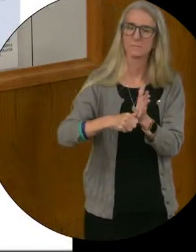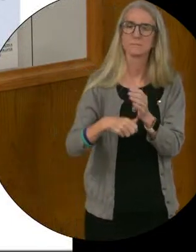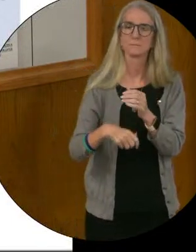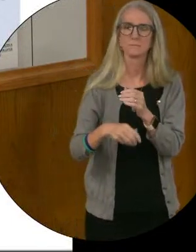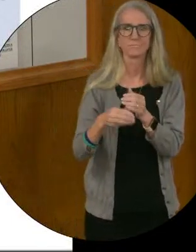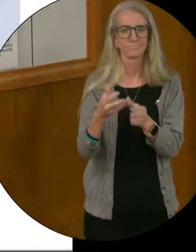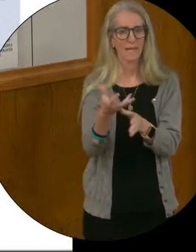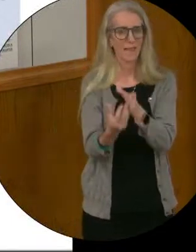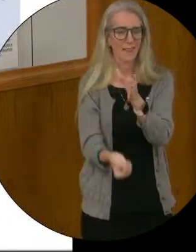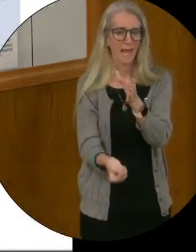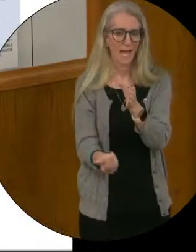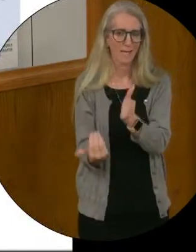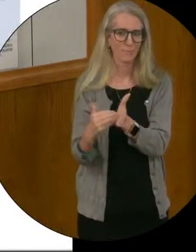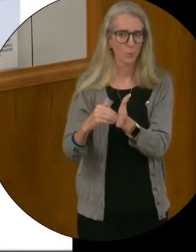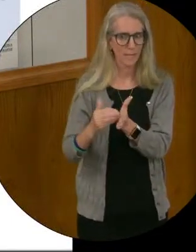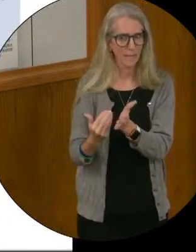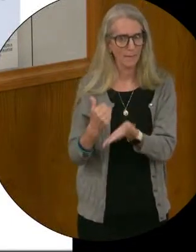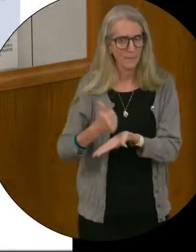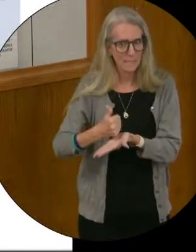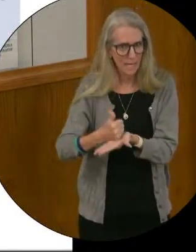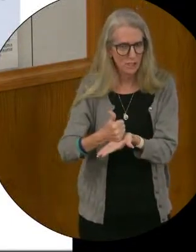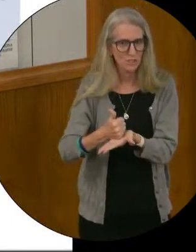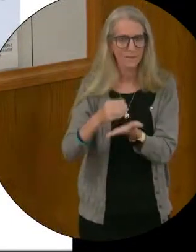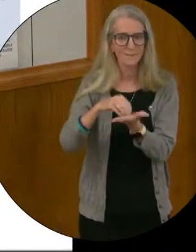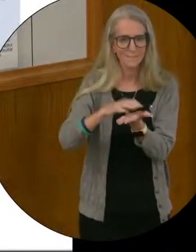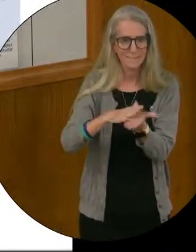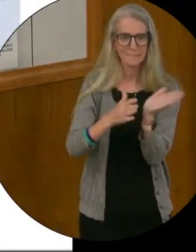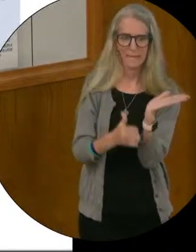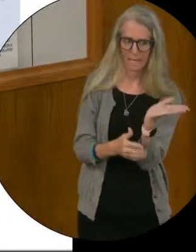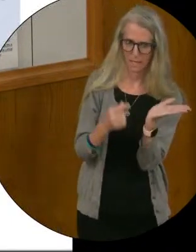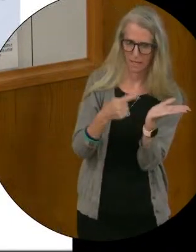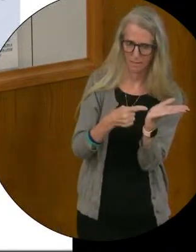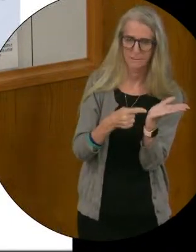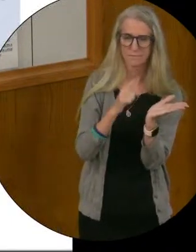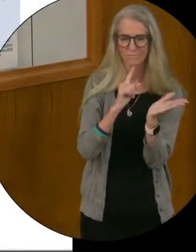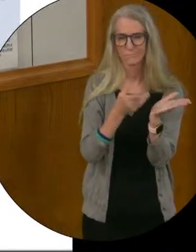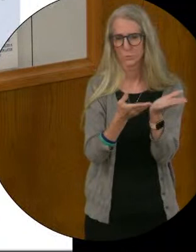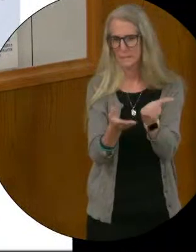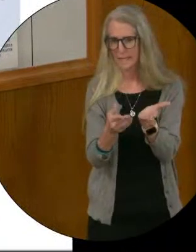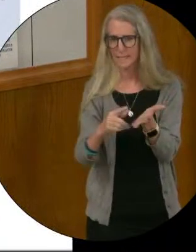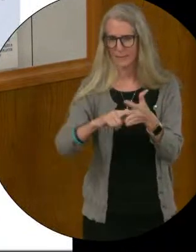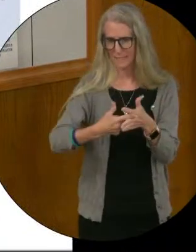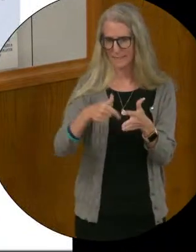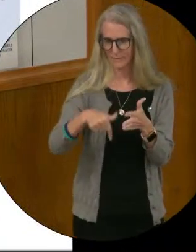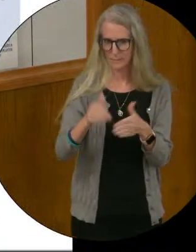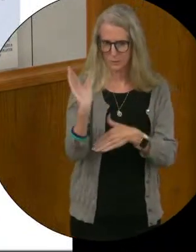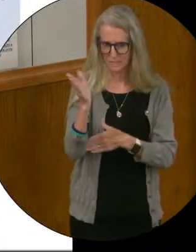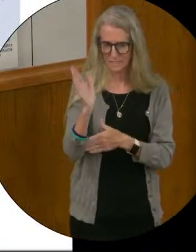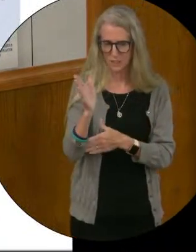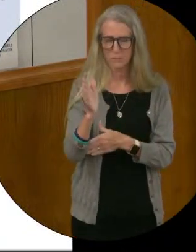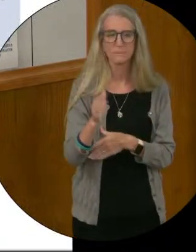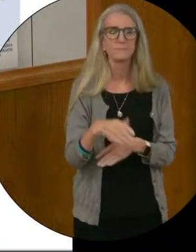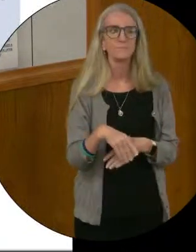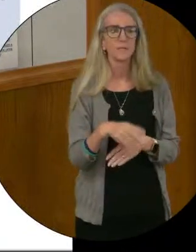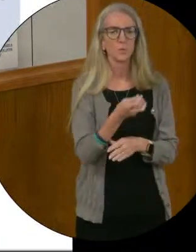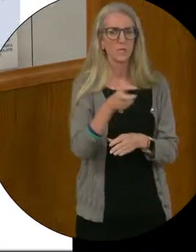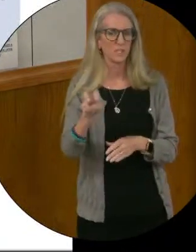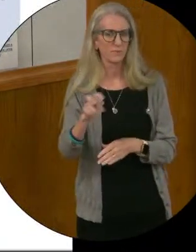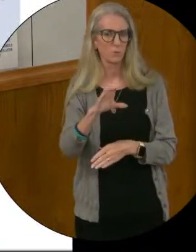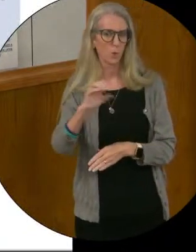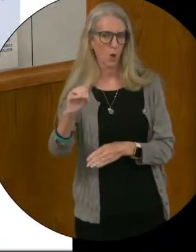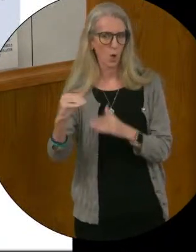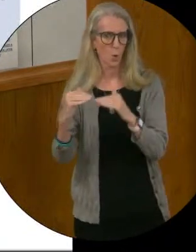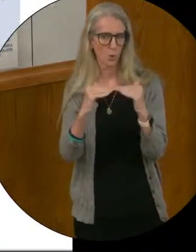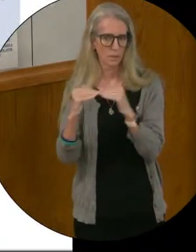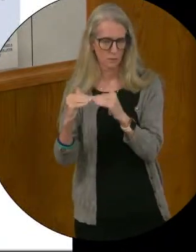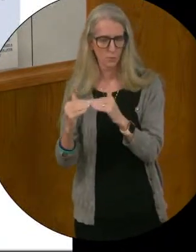the lack of remediation data, as we presented at the beginning of this presentation, to a shift of a co-requisite model.